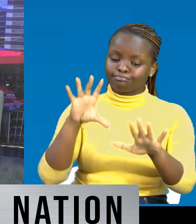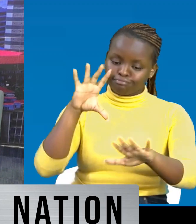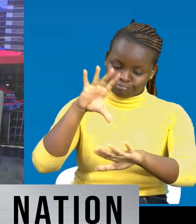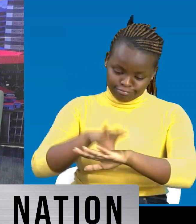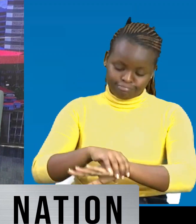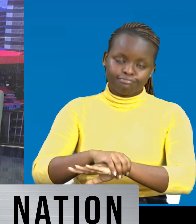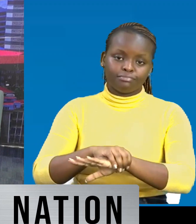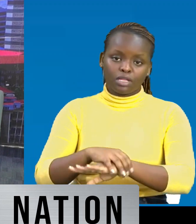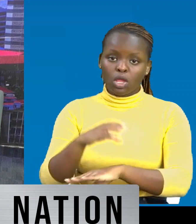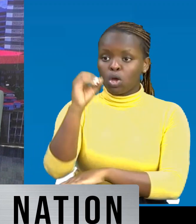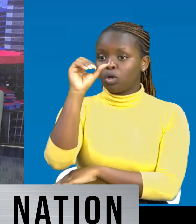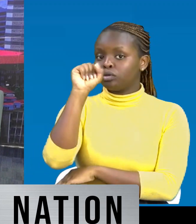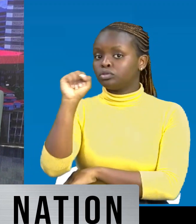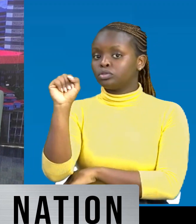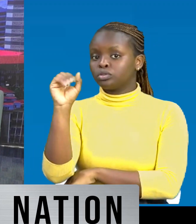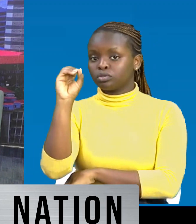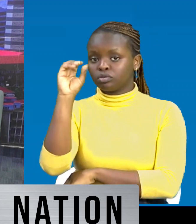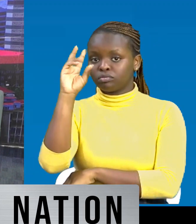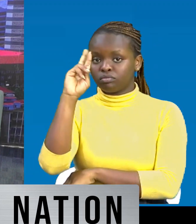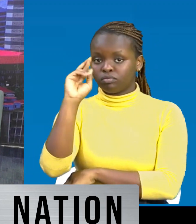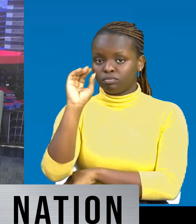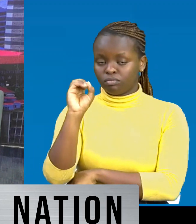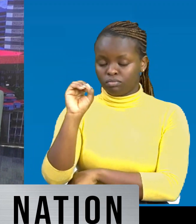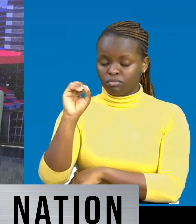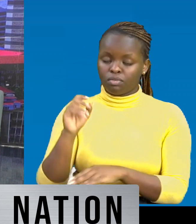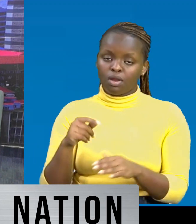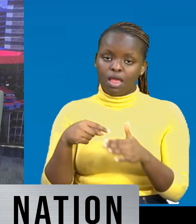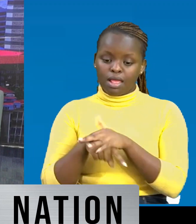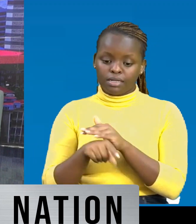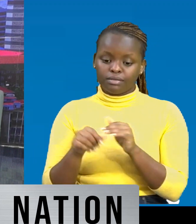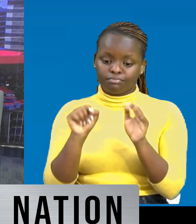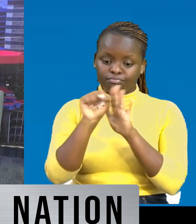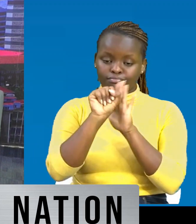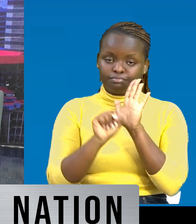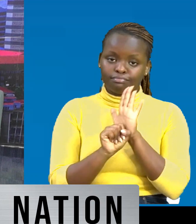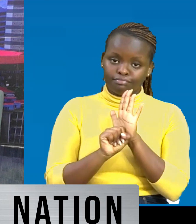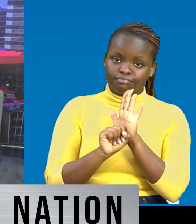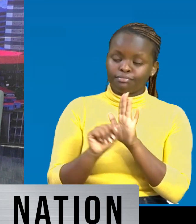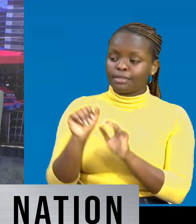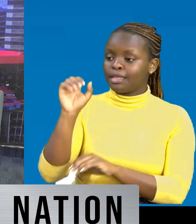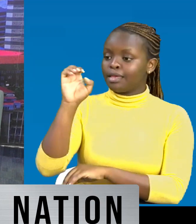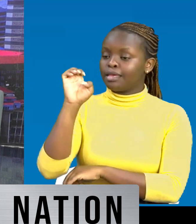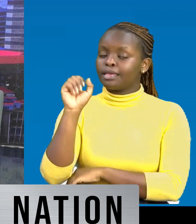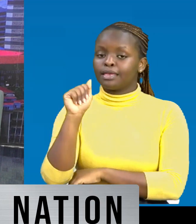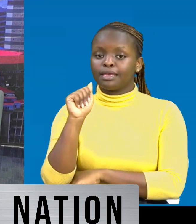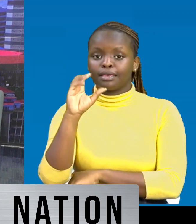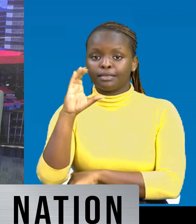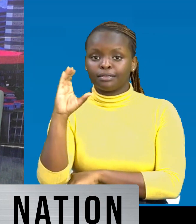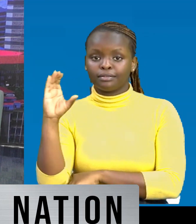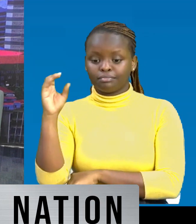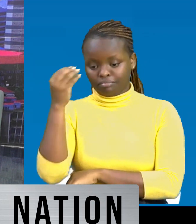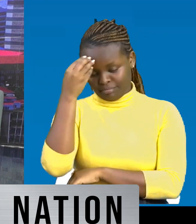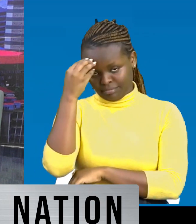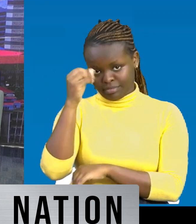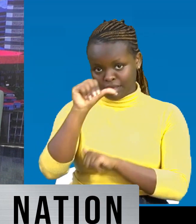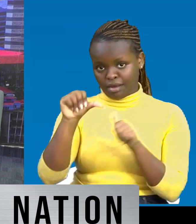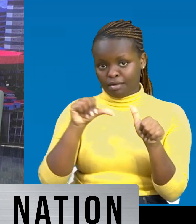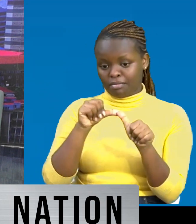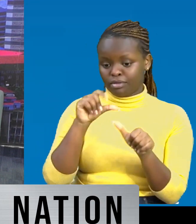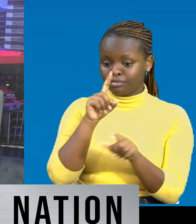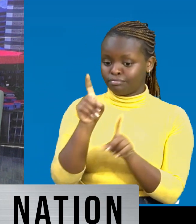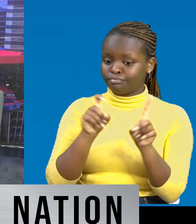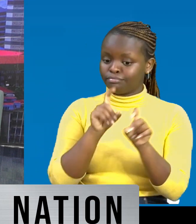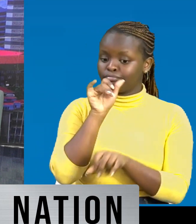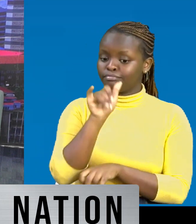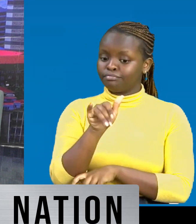is also putting himself as a deep state, and the question that we are dealing with, which the EACC got angry about, is one of those questions of deep